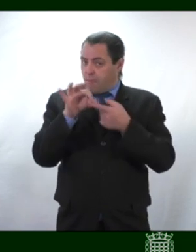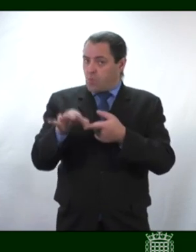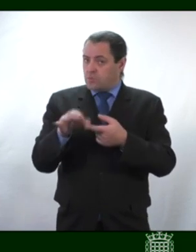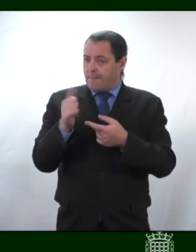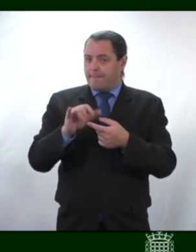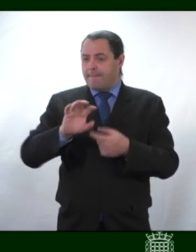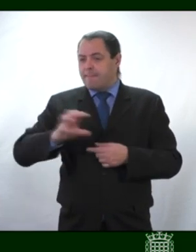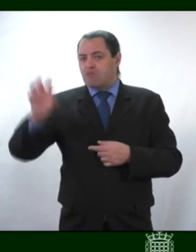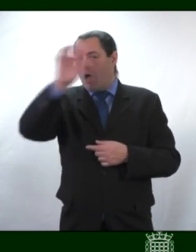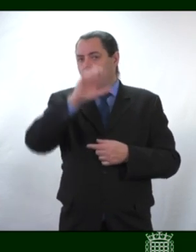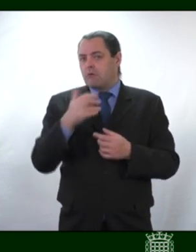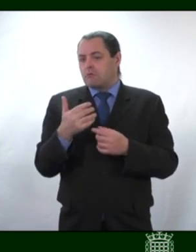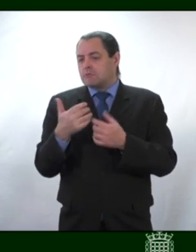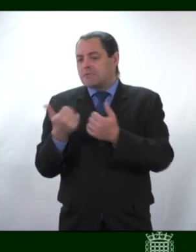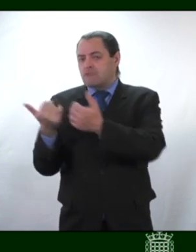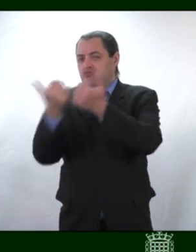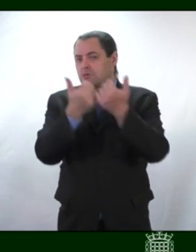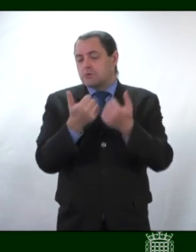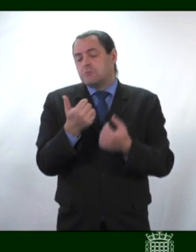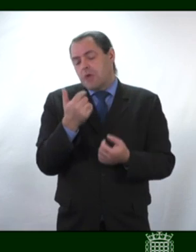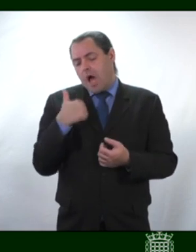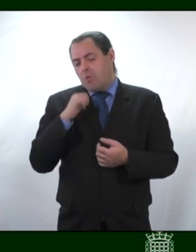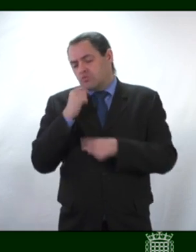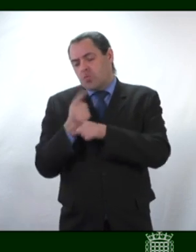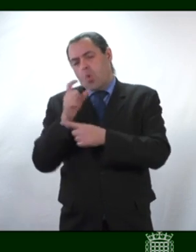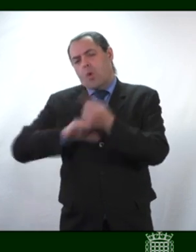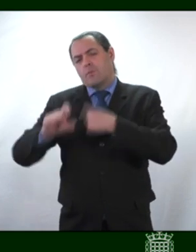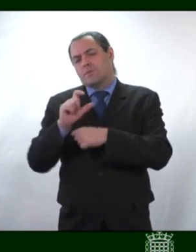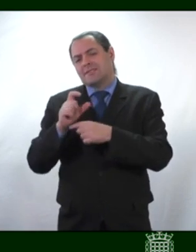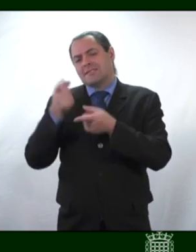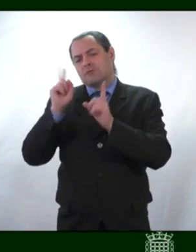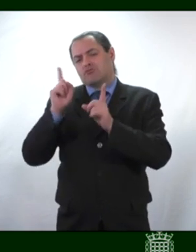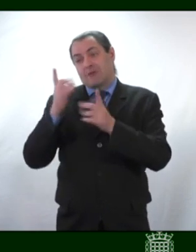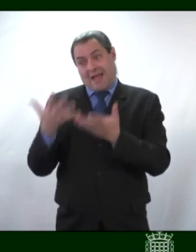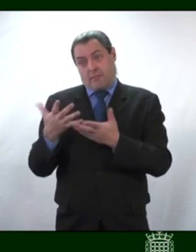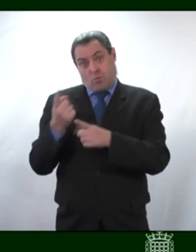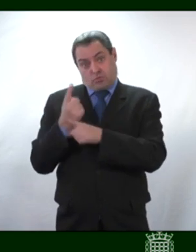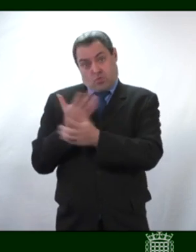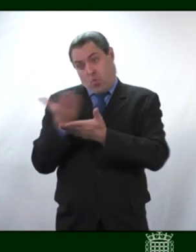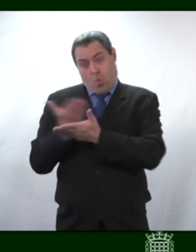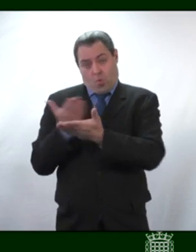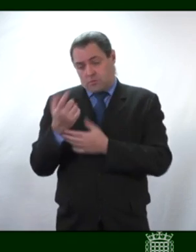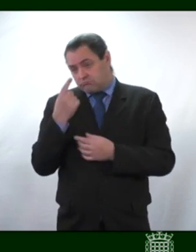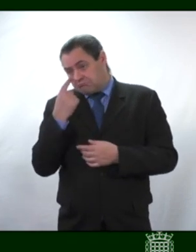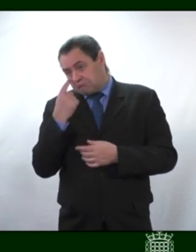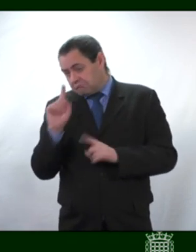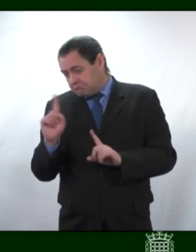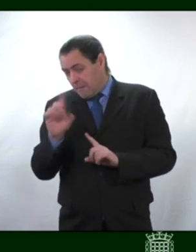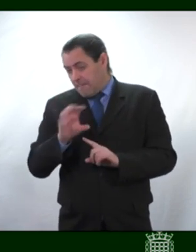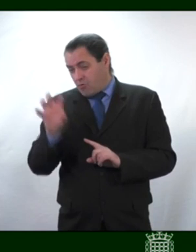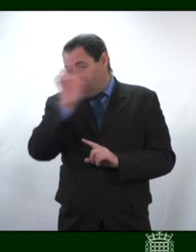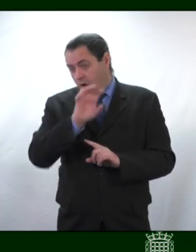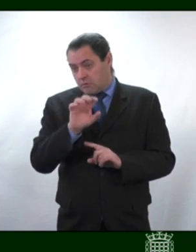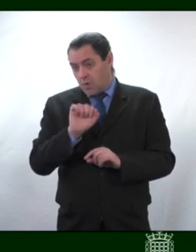and talk to my right honourable friend, the Community Secretary, who's engaged in these talks right now, and her suggestion of a